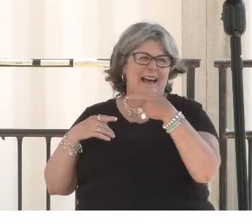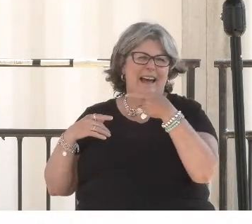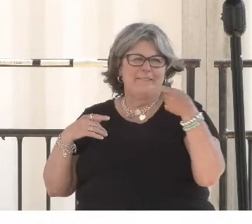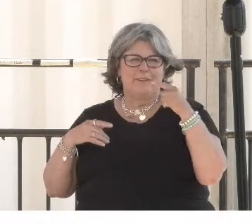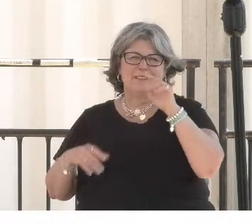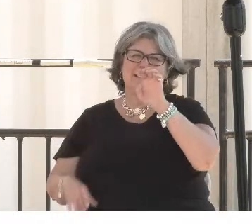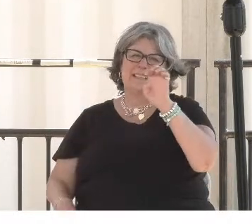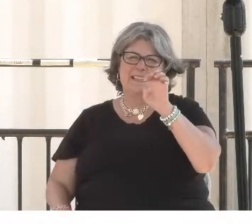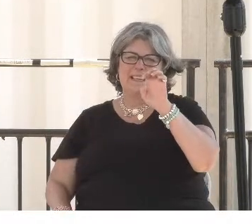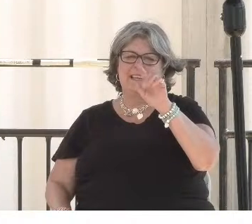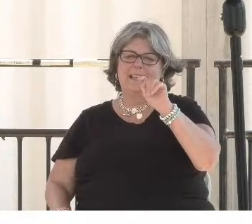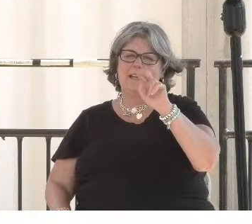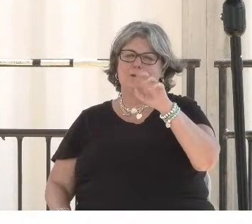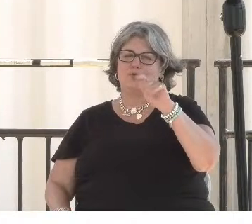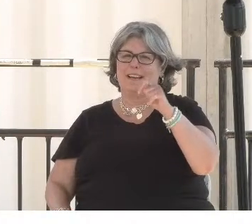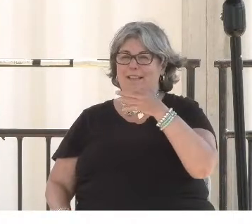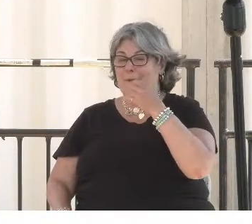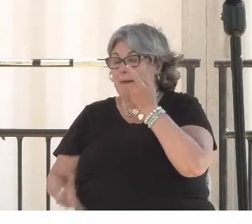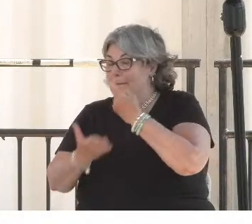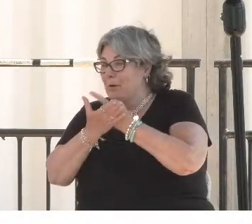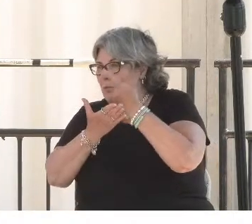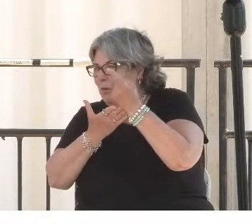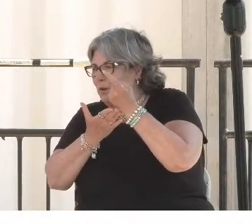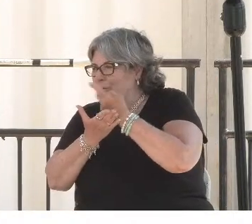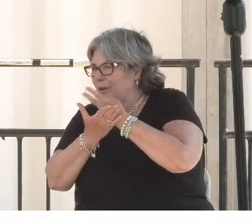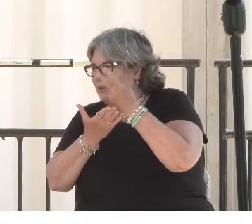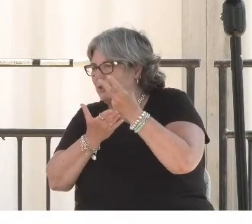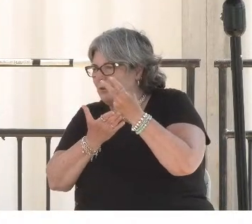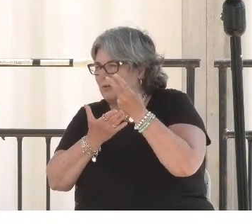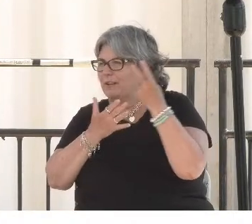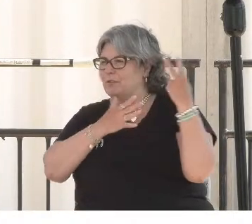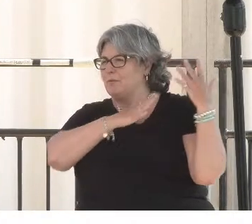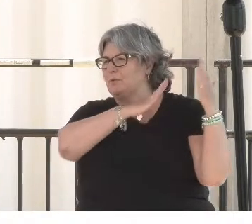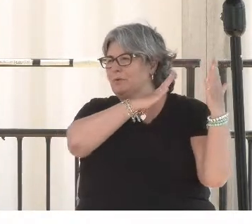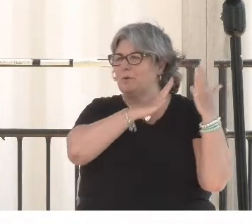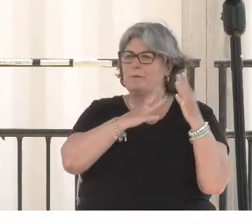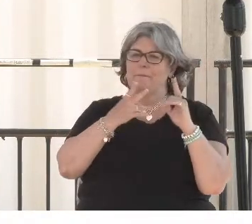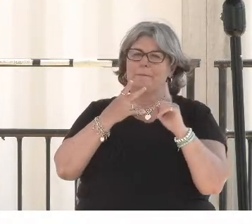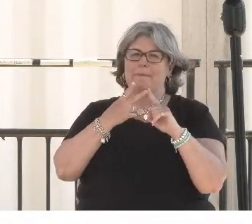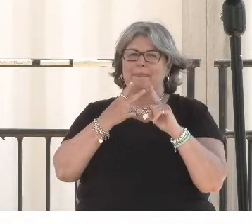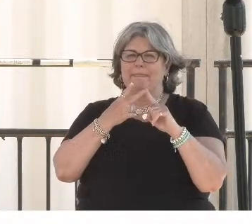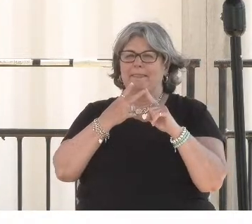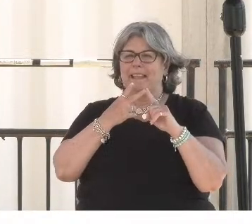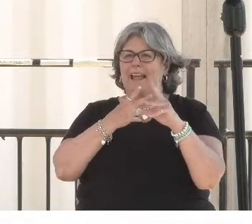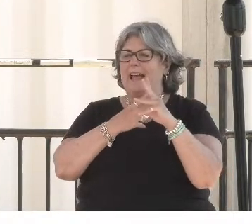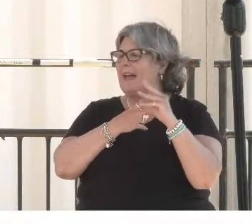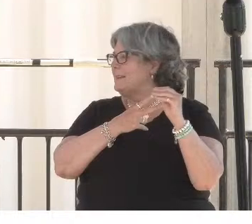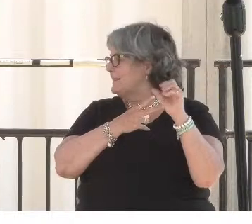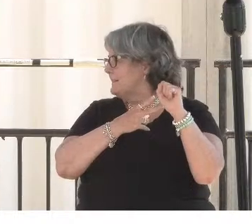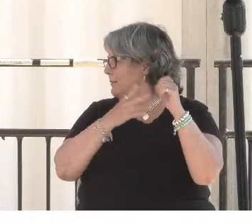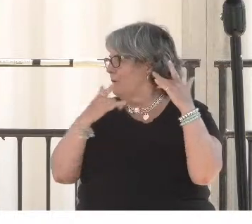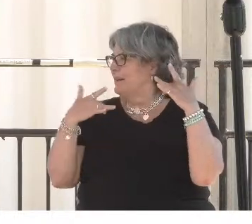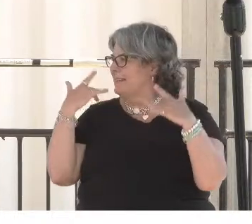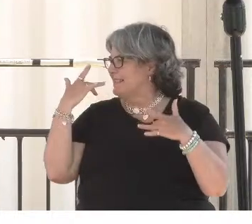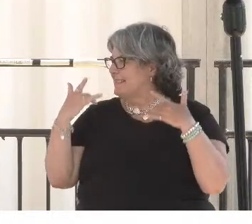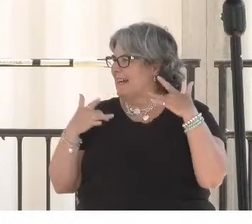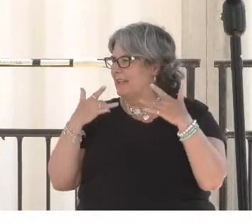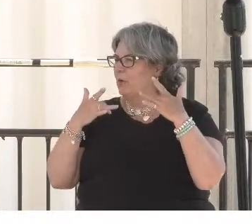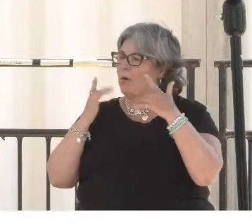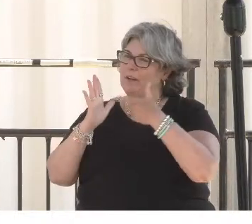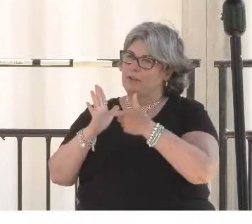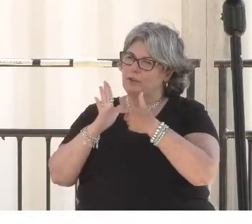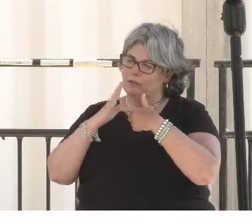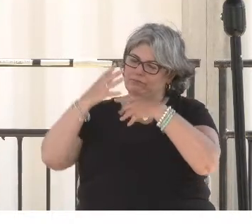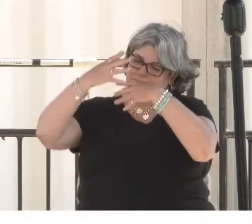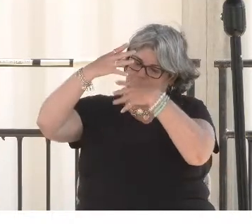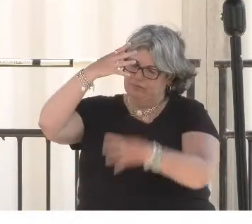e-transit here. I'm pretty sure in a week to 2 weeks, and we are. And so we're excited to get that, because the demand is huge for